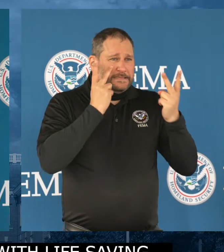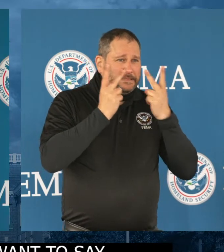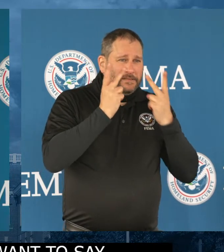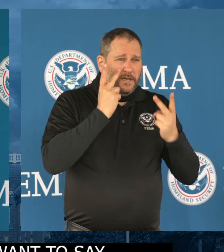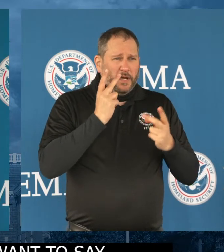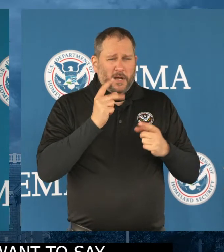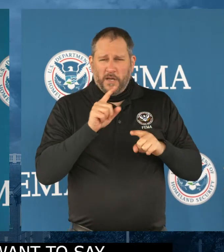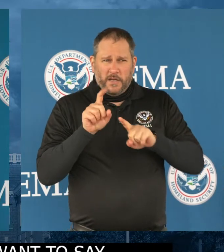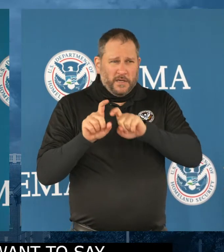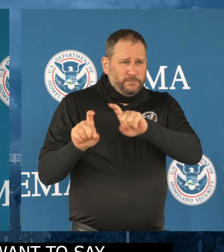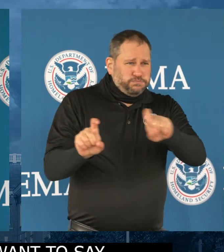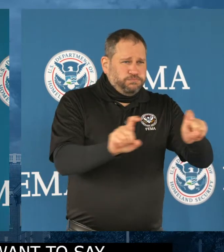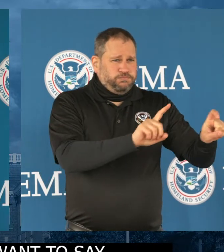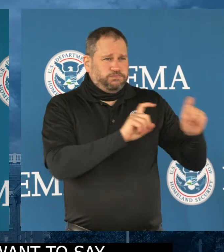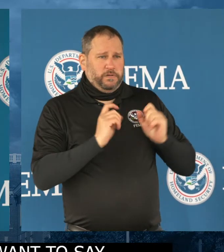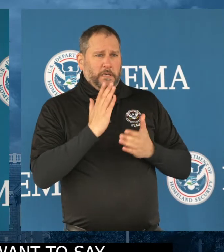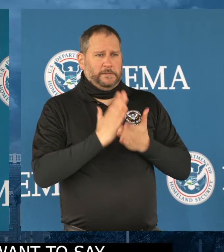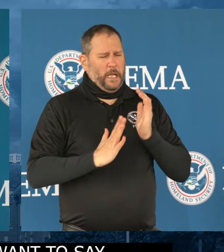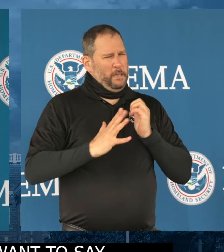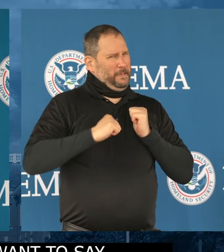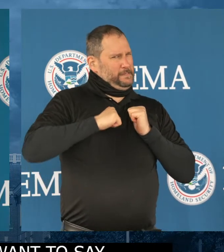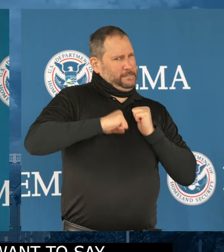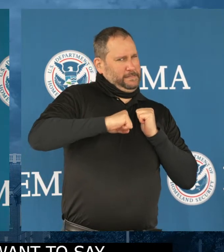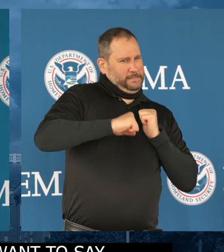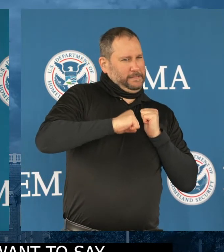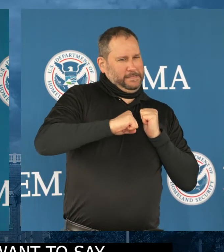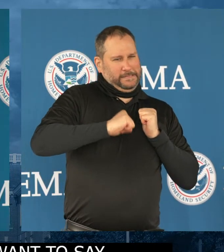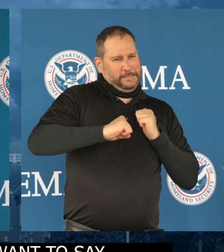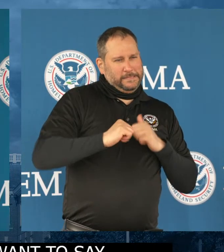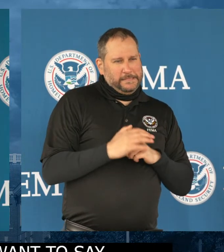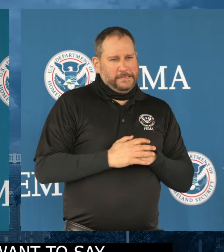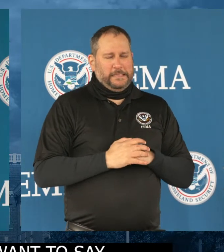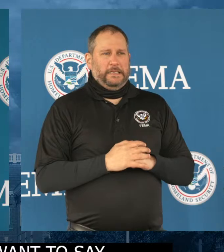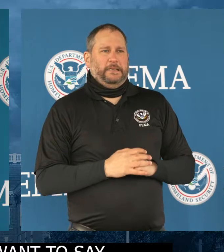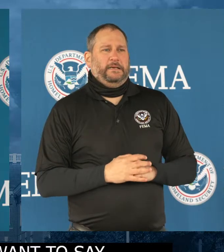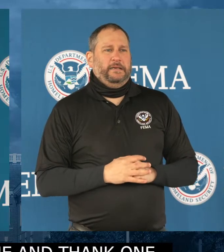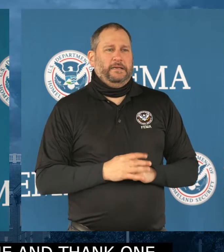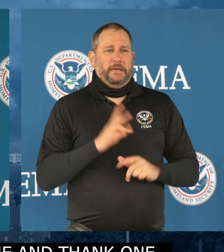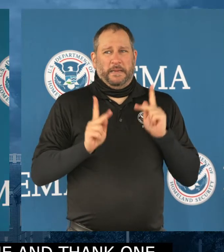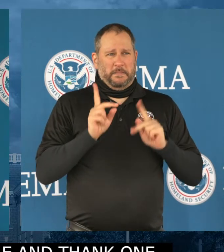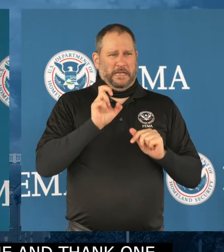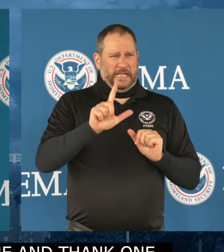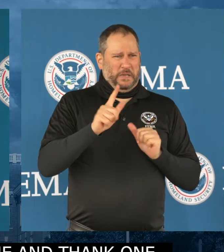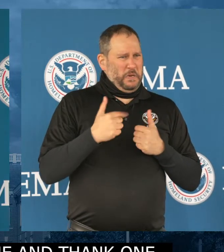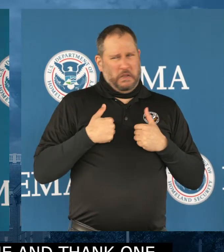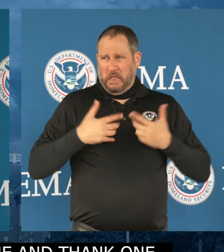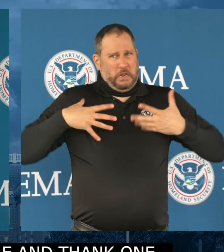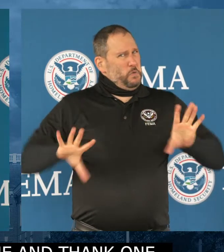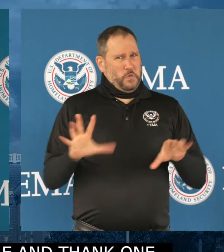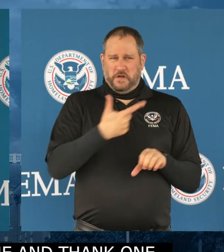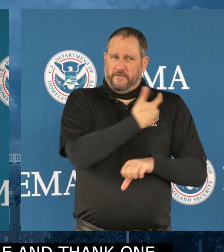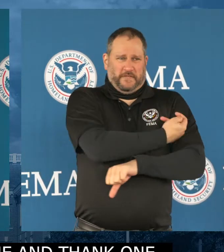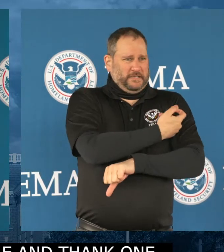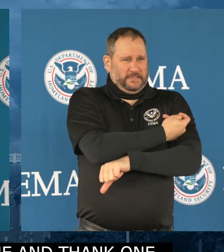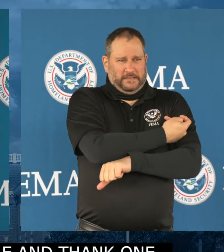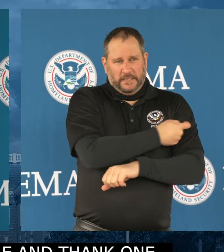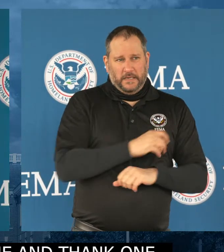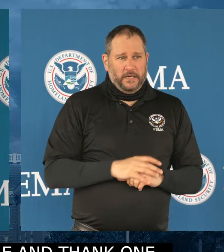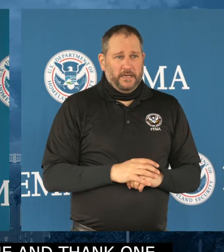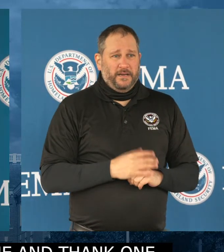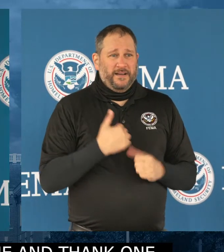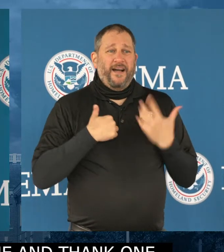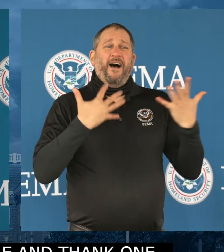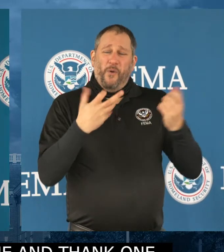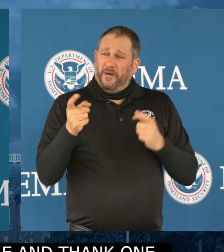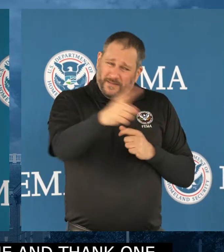is hesitancy among too many Delawareans to getting the vaccine. And I just want everybody to